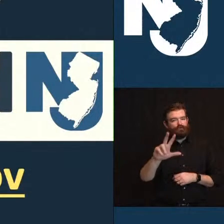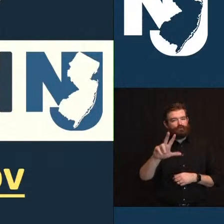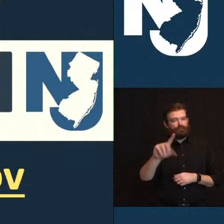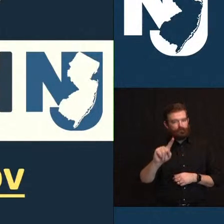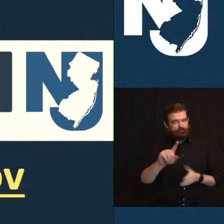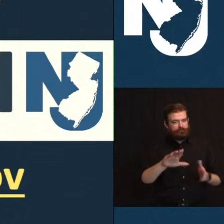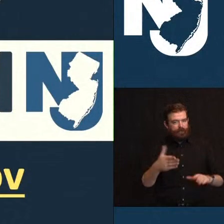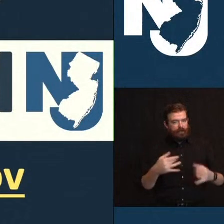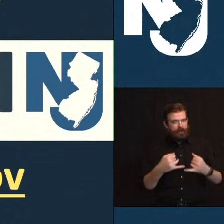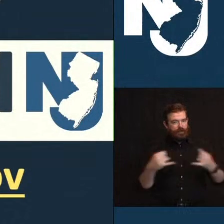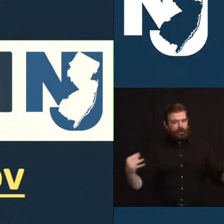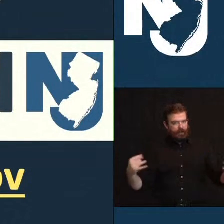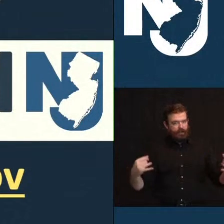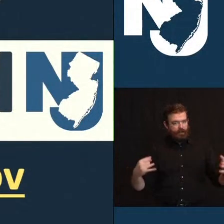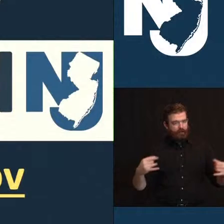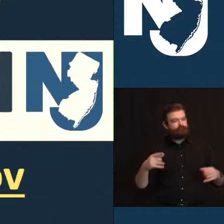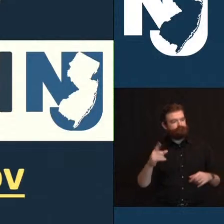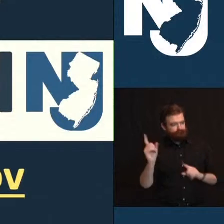family.